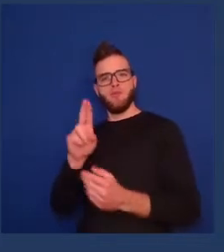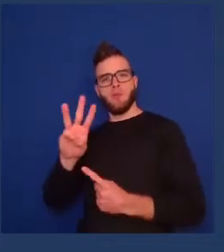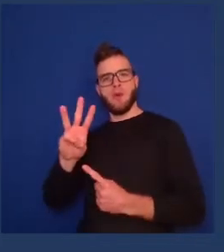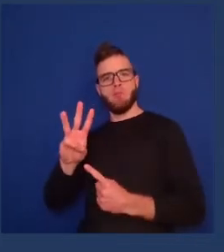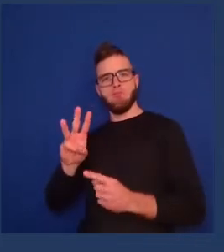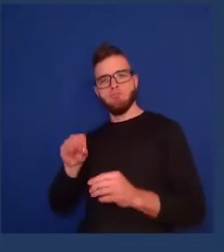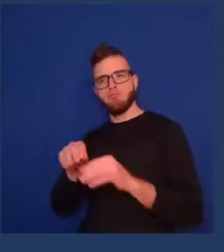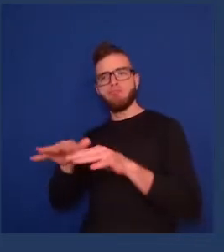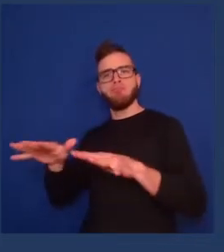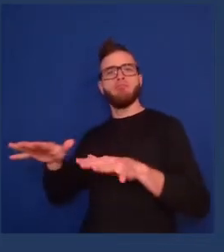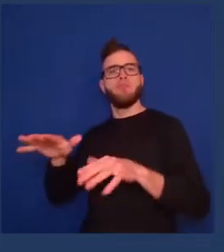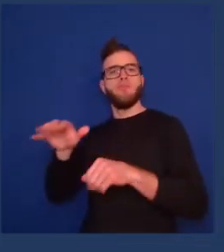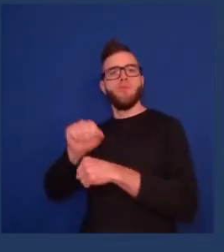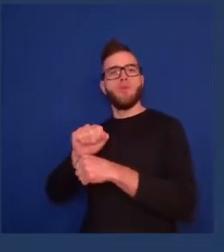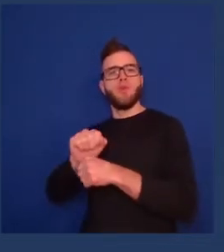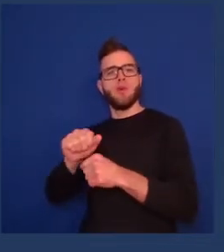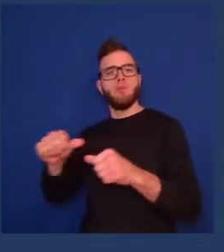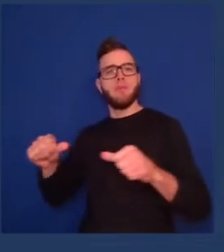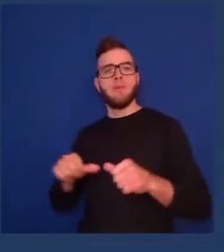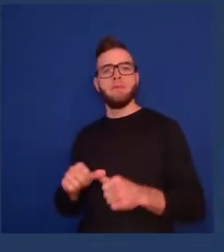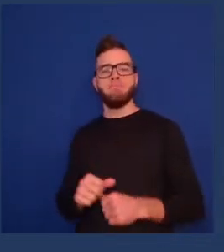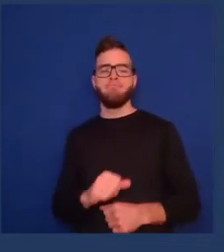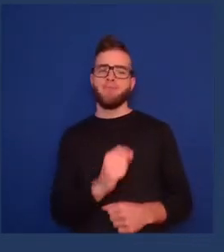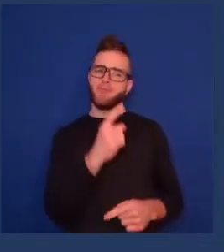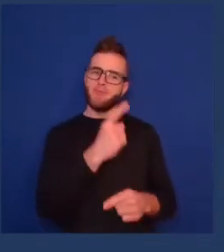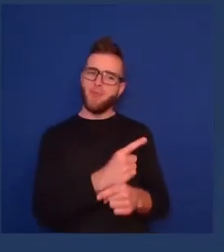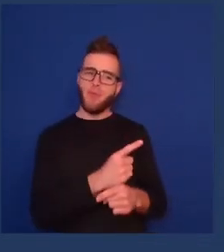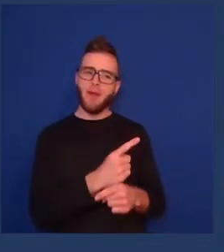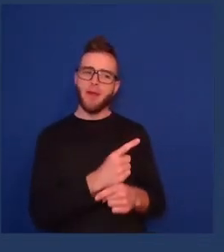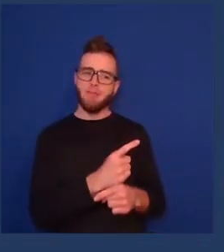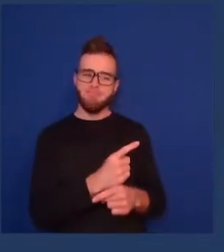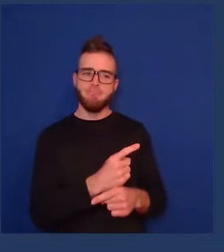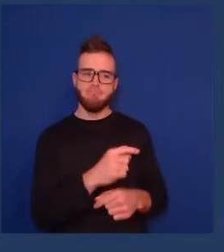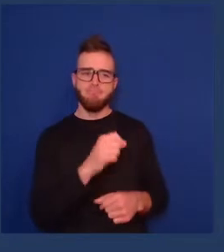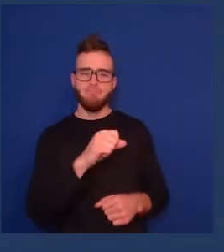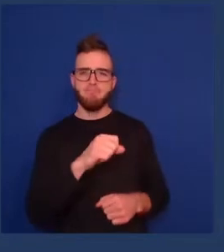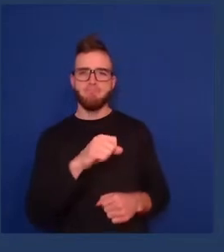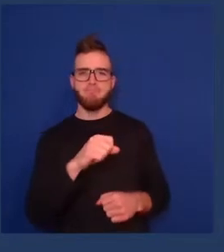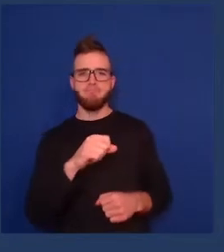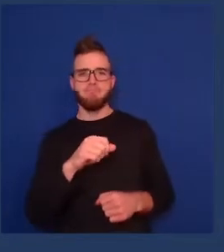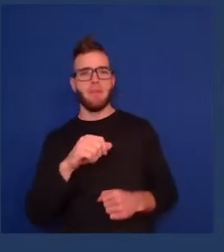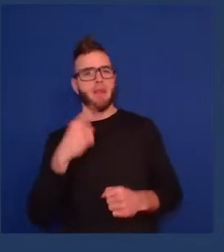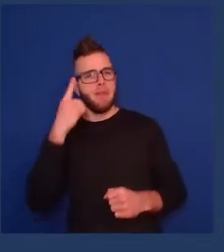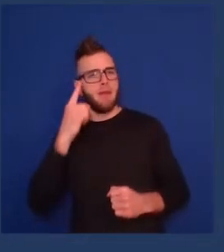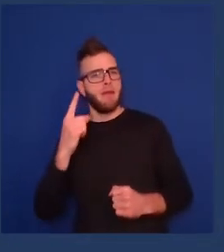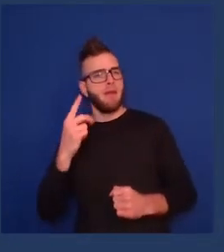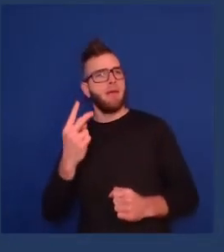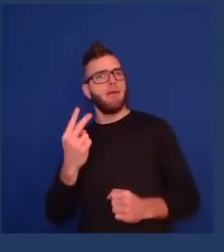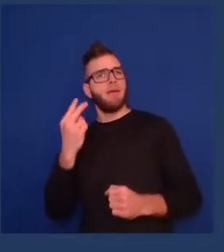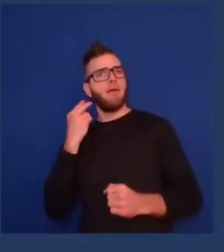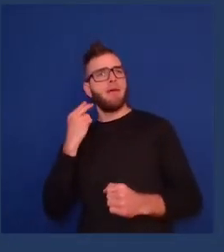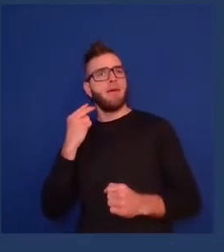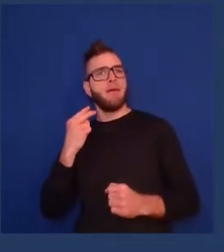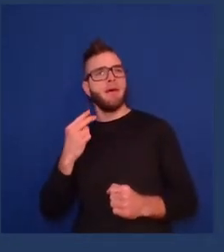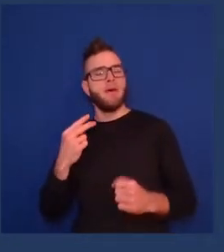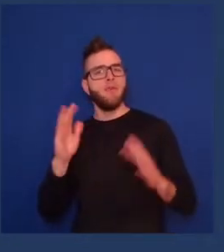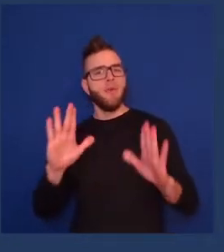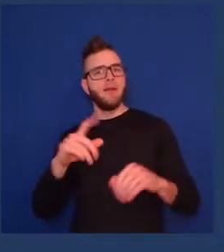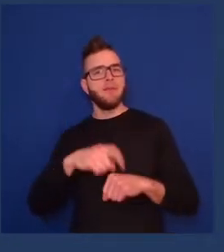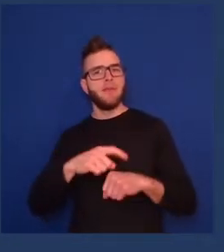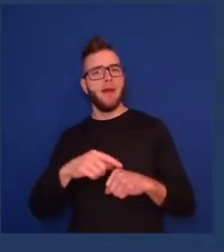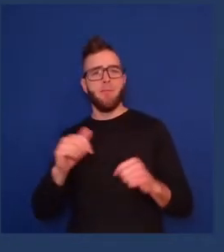absolutely. I mean, when I think back, it was such a fabulous time, and having an Ability Summit in person, where we could all be